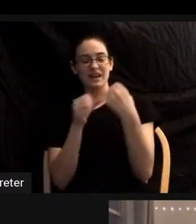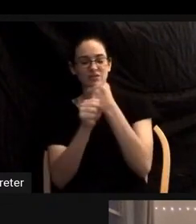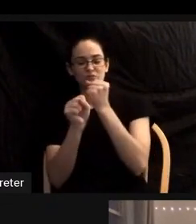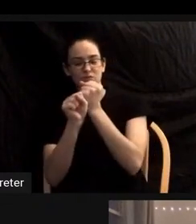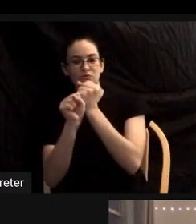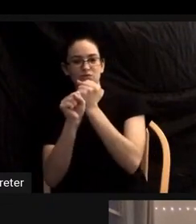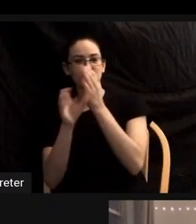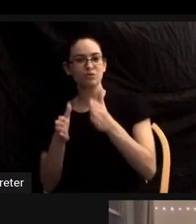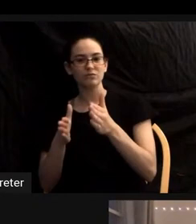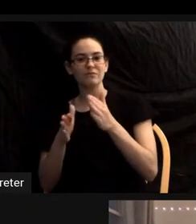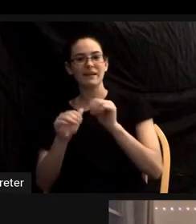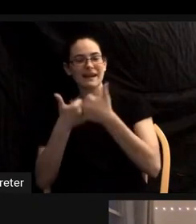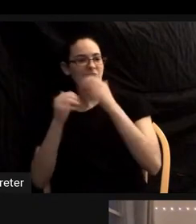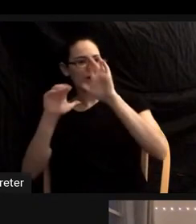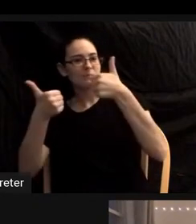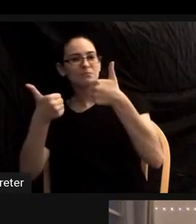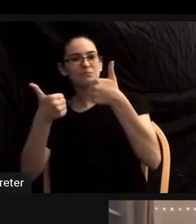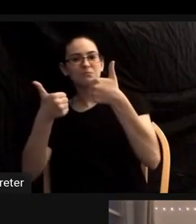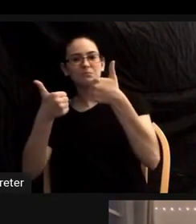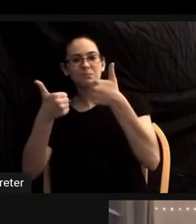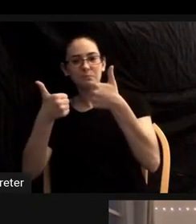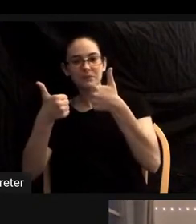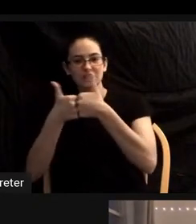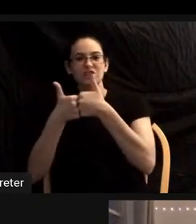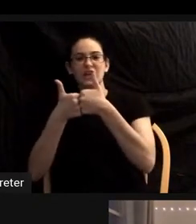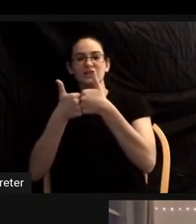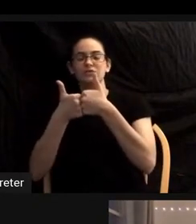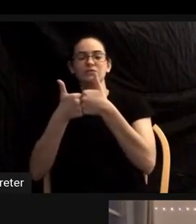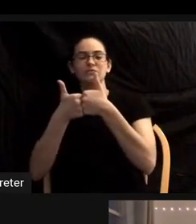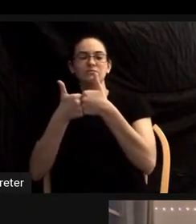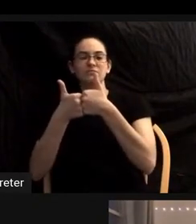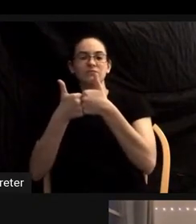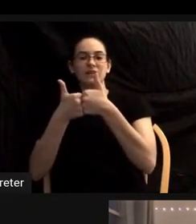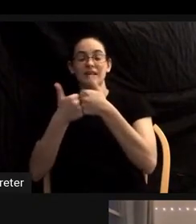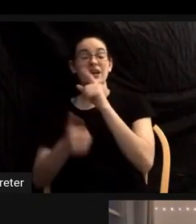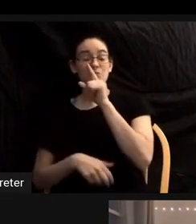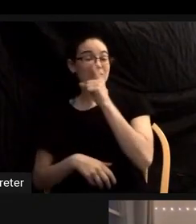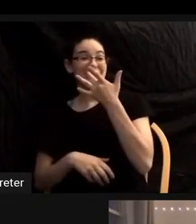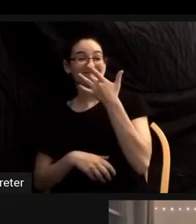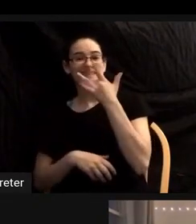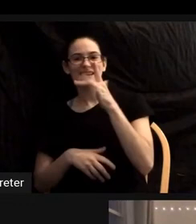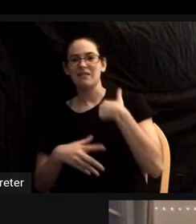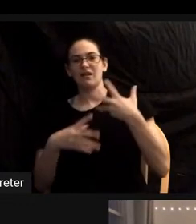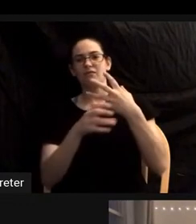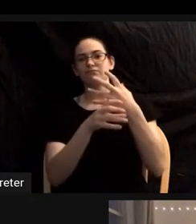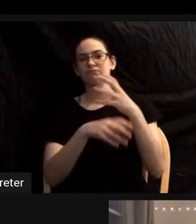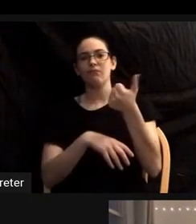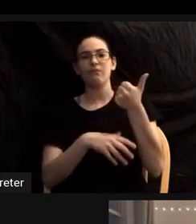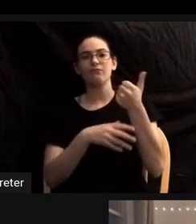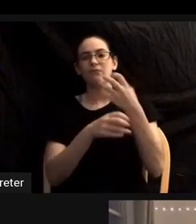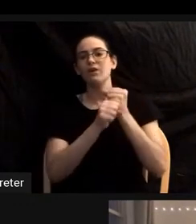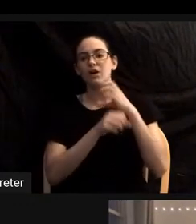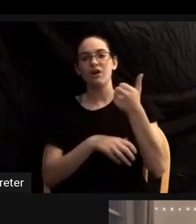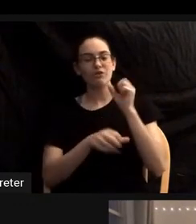producer and how I've been challenged have mostly been through Parsnip, and luckily I've gotten other jobs for producing. And